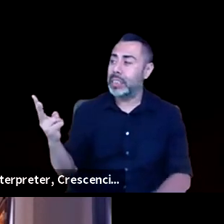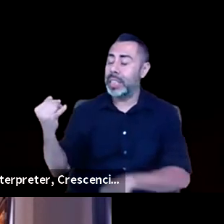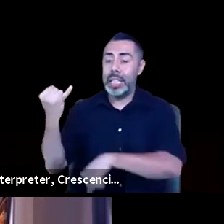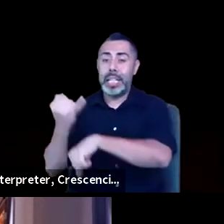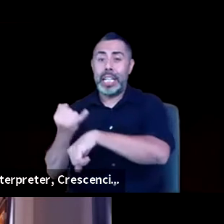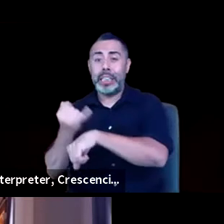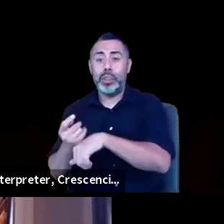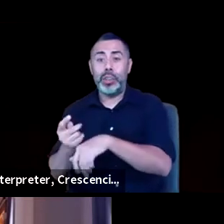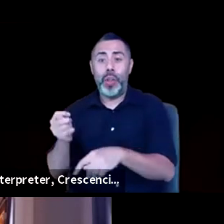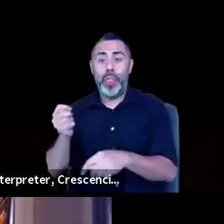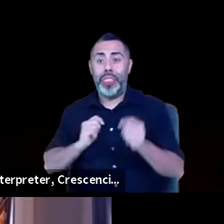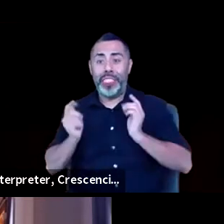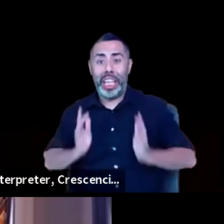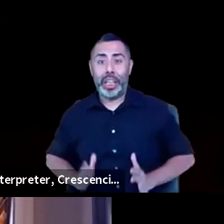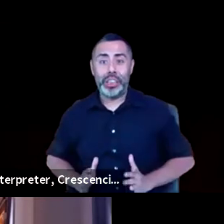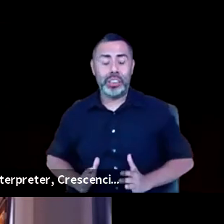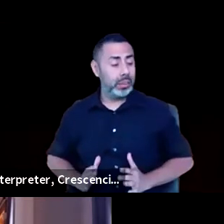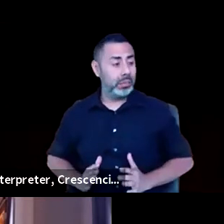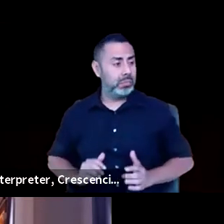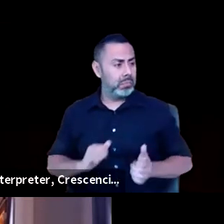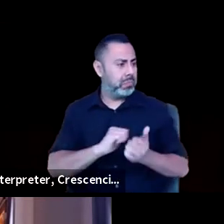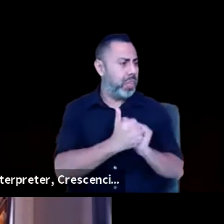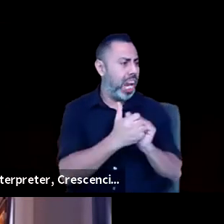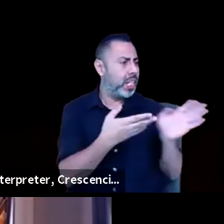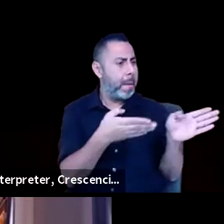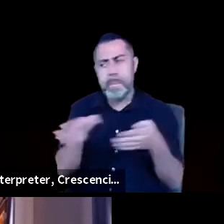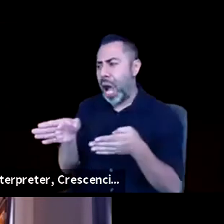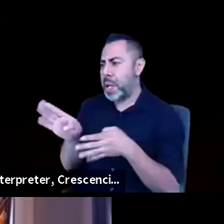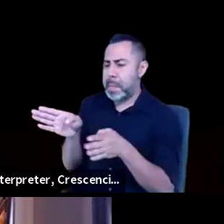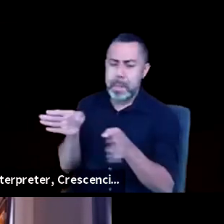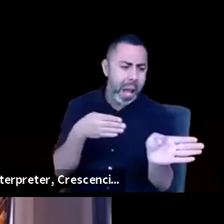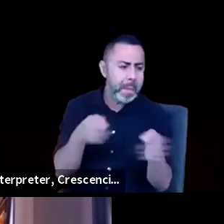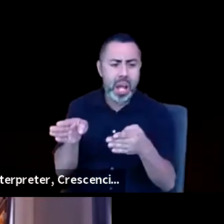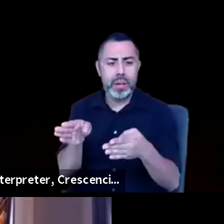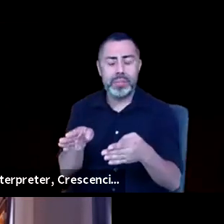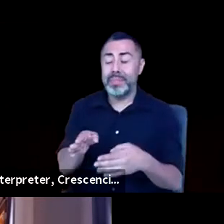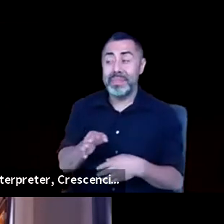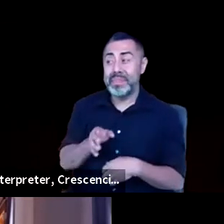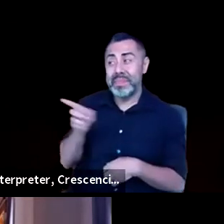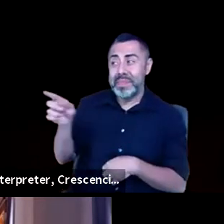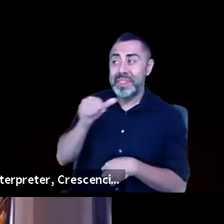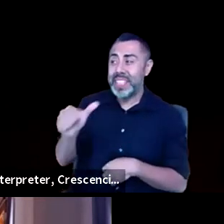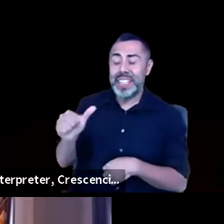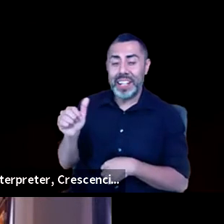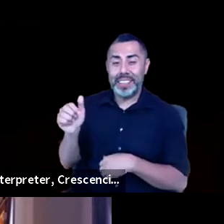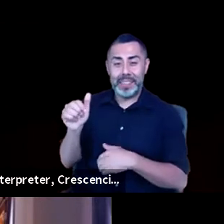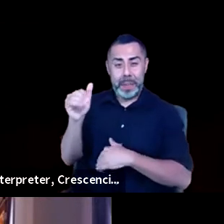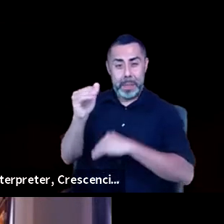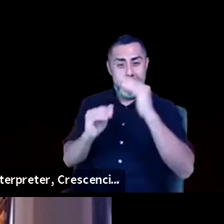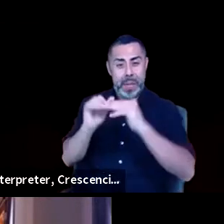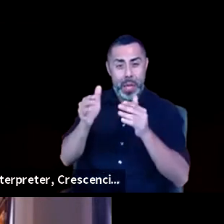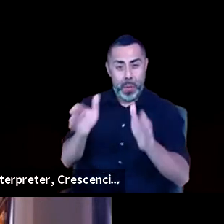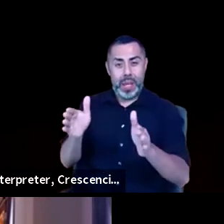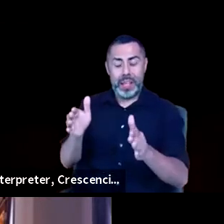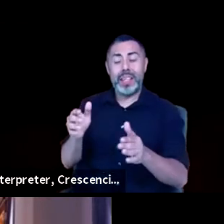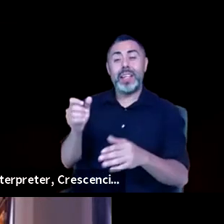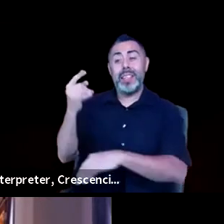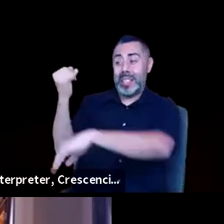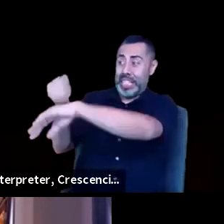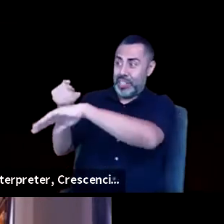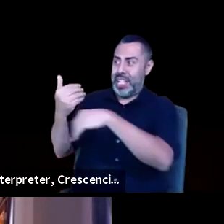uniformly turn on a dime. We're just not built like that. And we have internal processes, and we can't